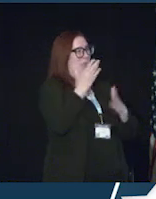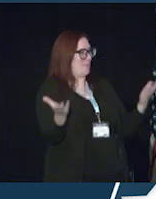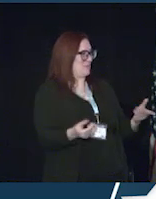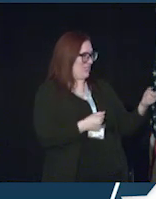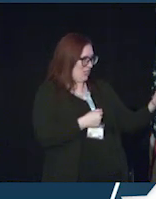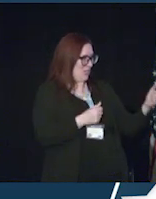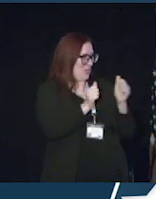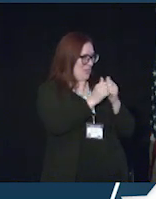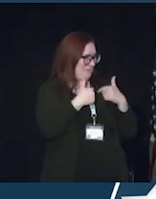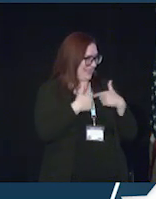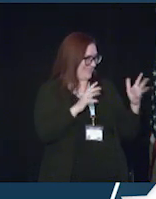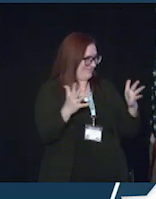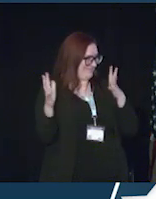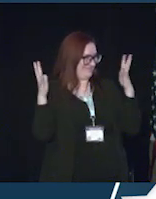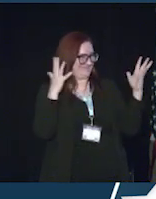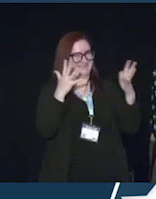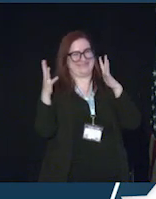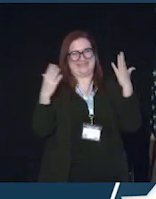audience.